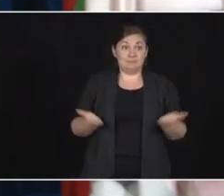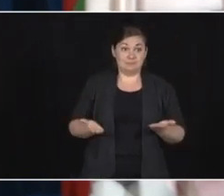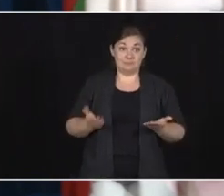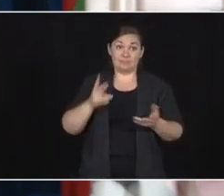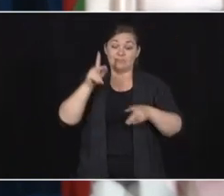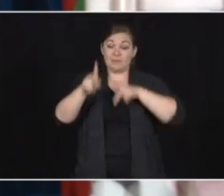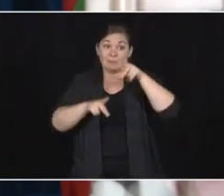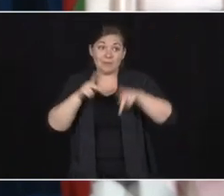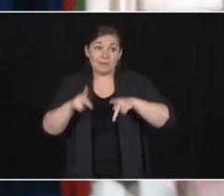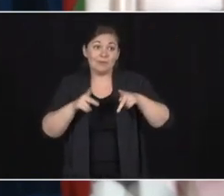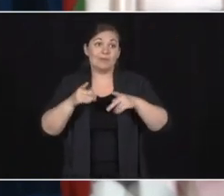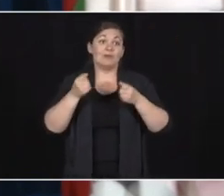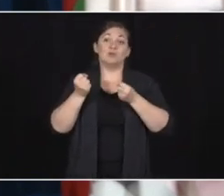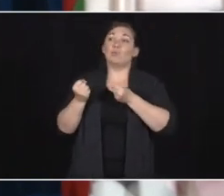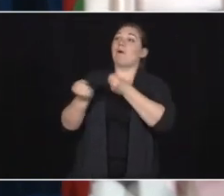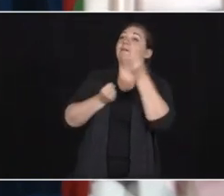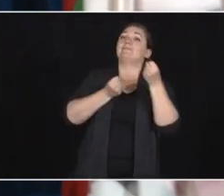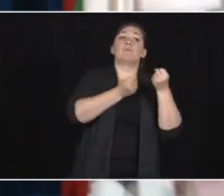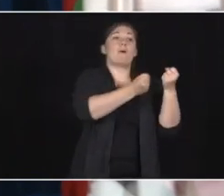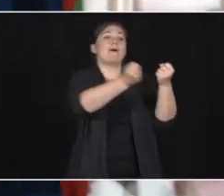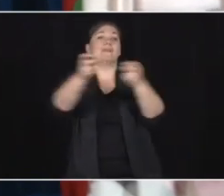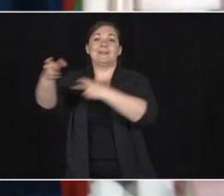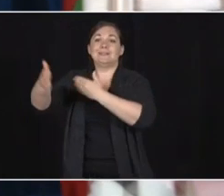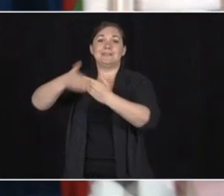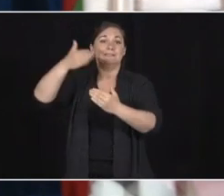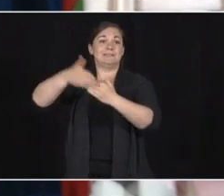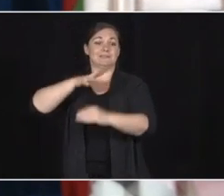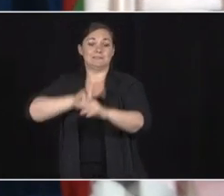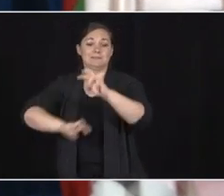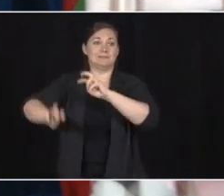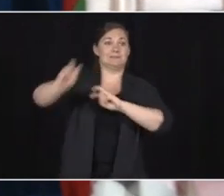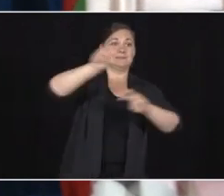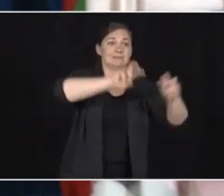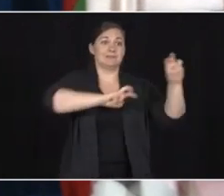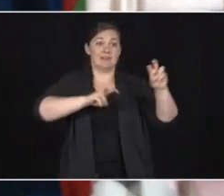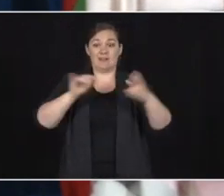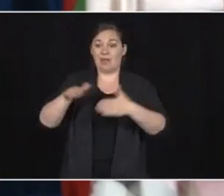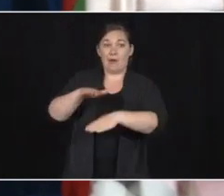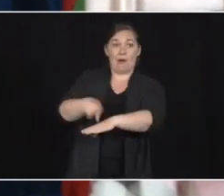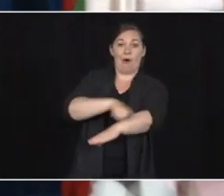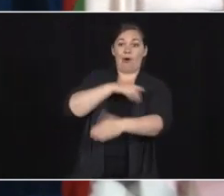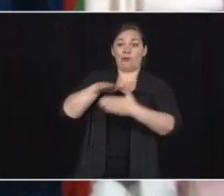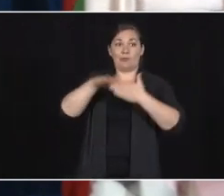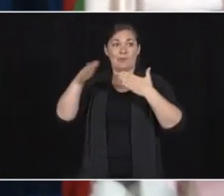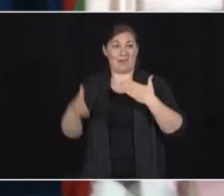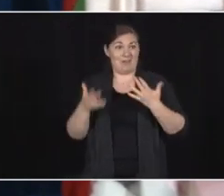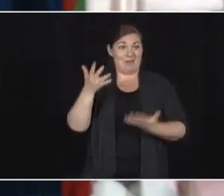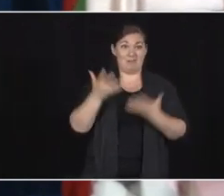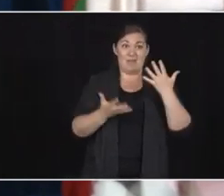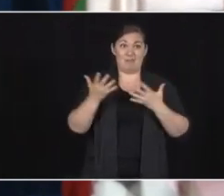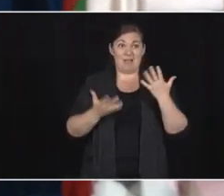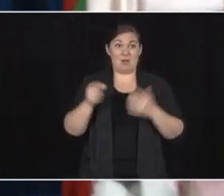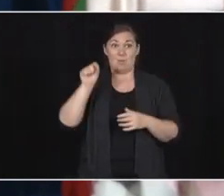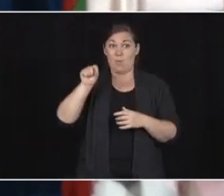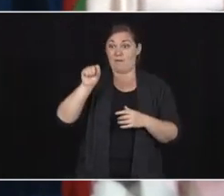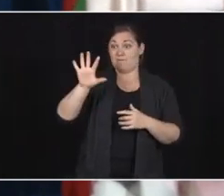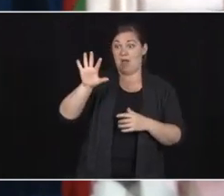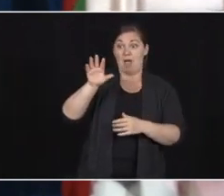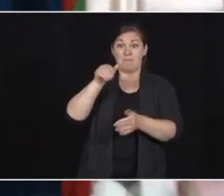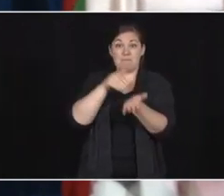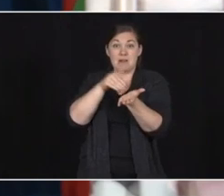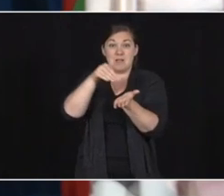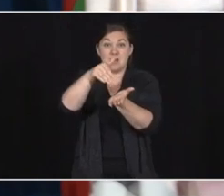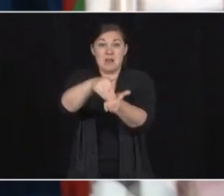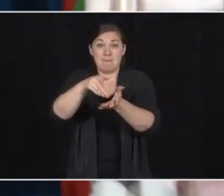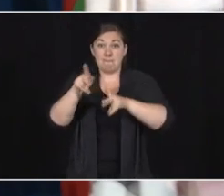country, you can see on a long weekend, 500,000 cottagers go up to cottage country, coming from the city, coming from the GTA.